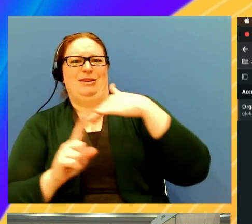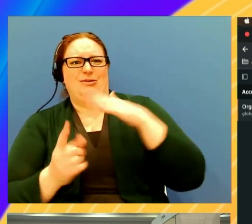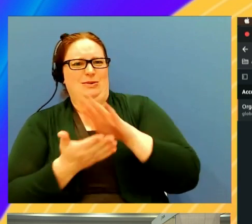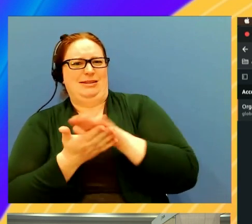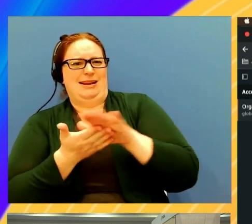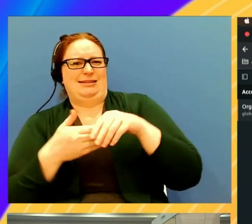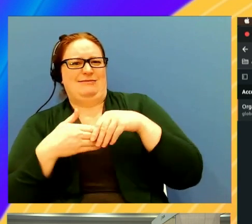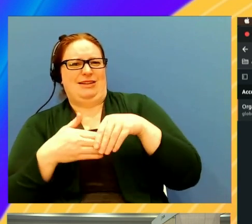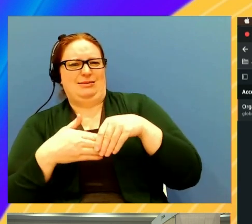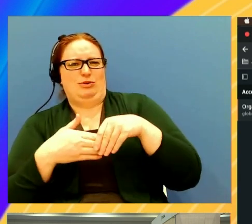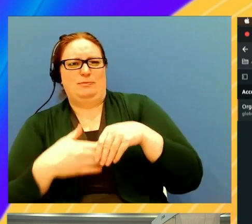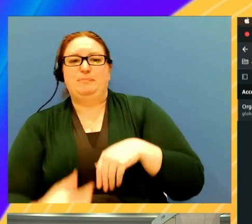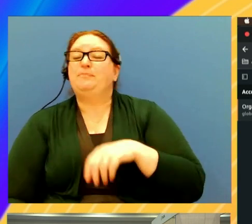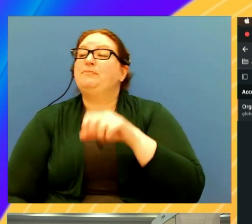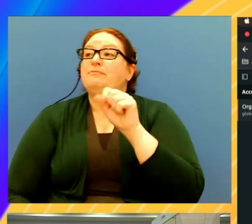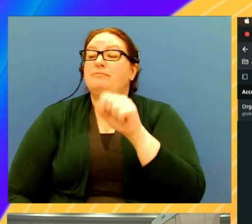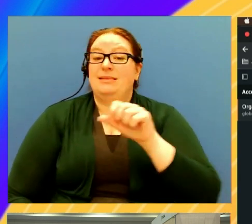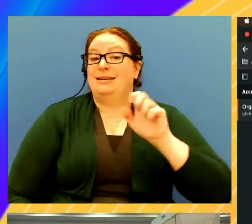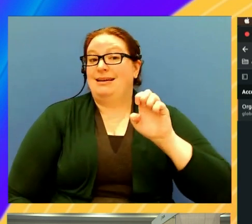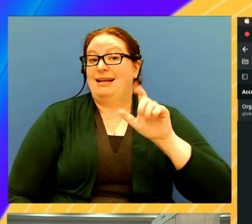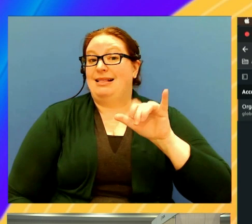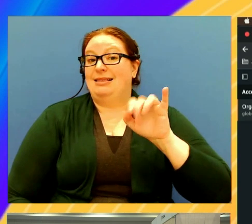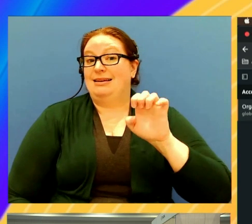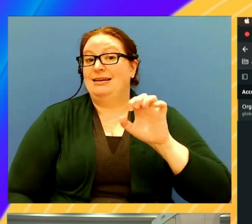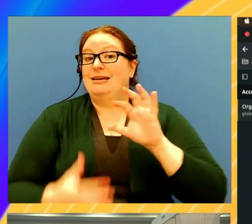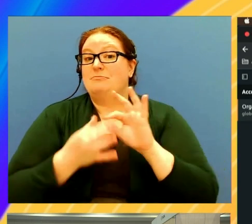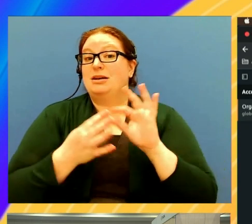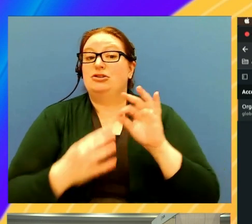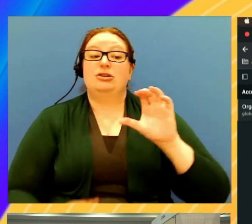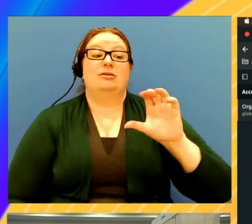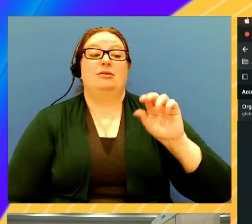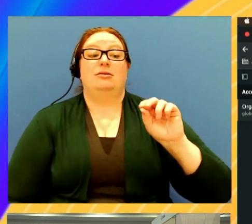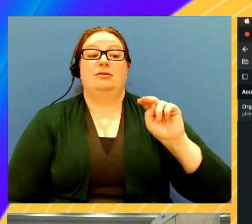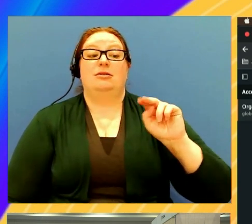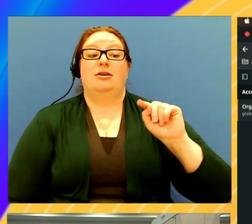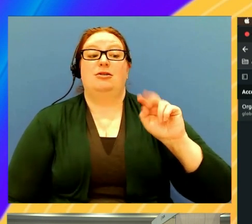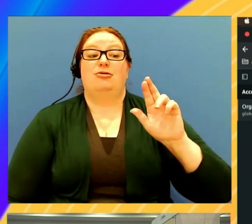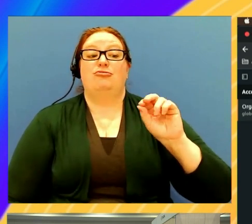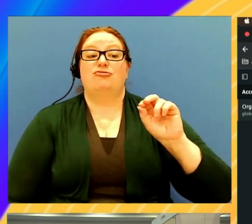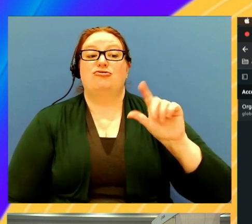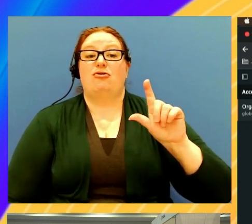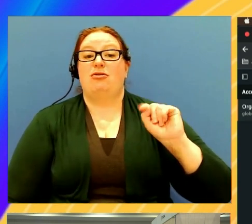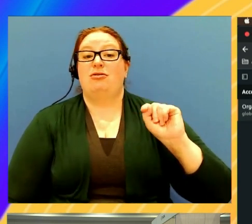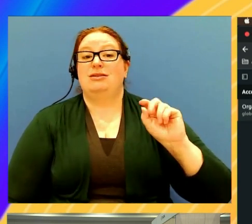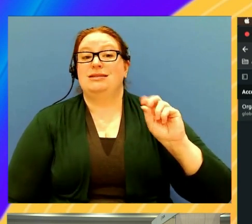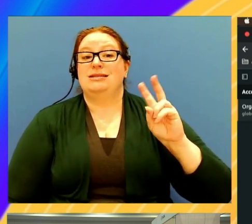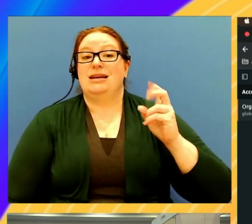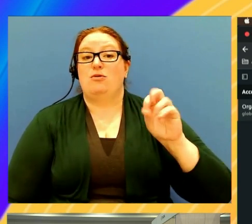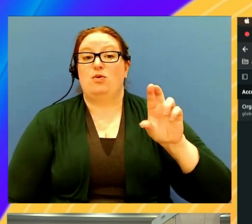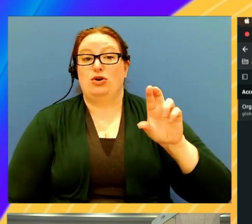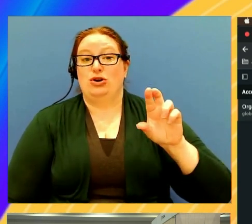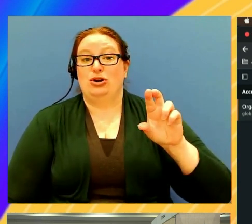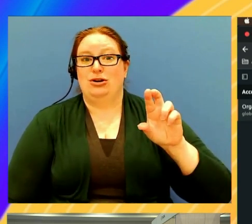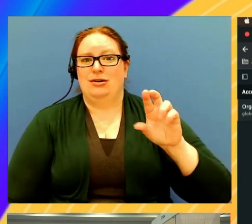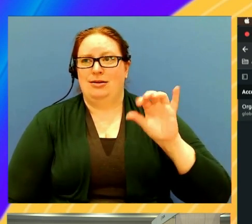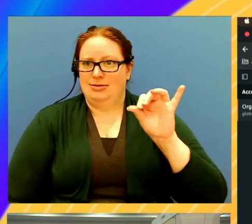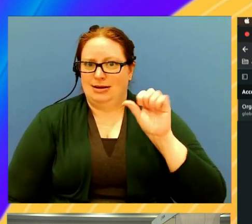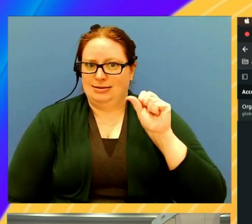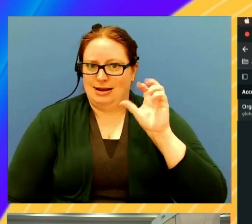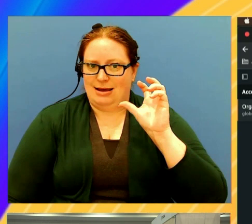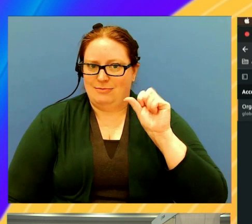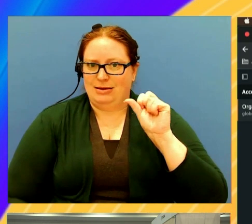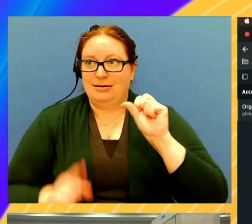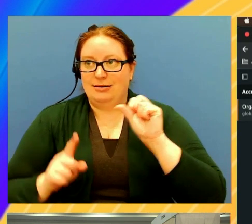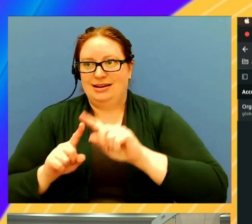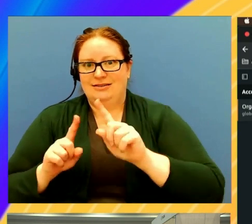flexible. Now, Ellie mentioned, though, Control Tower, and that sounds epic. What is the difference between organizations